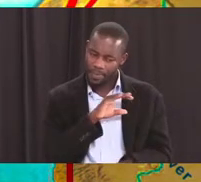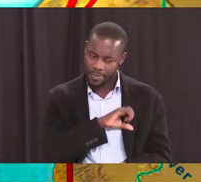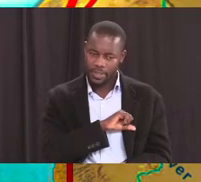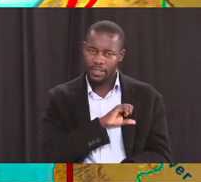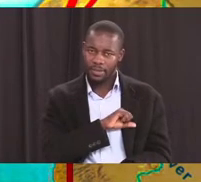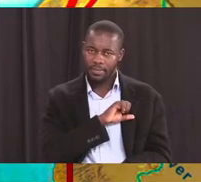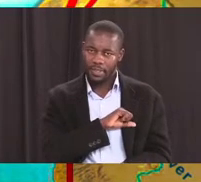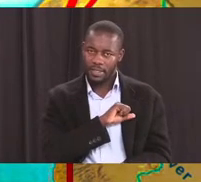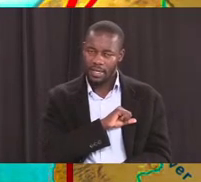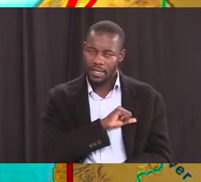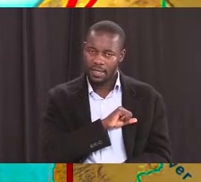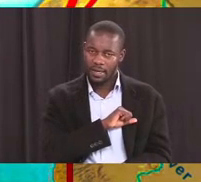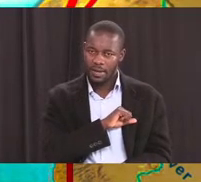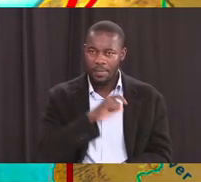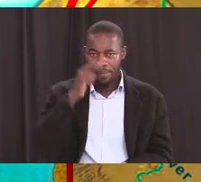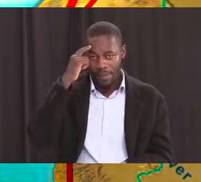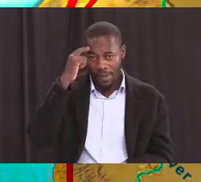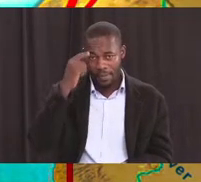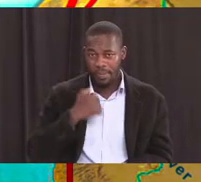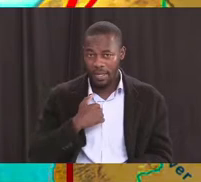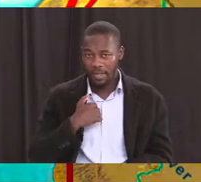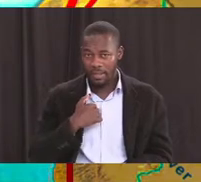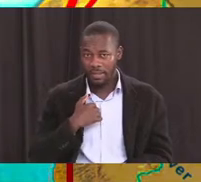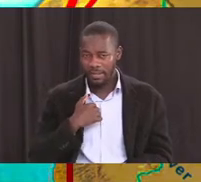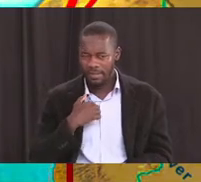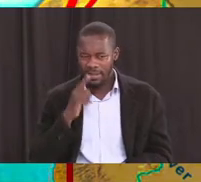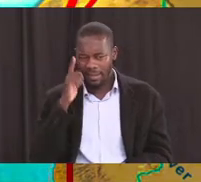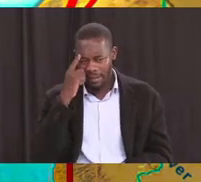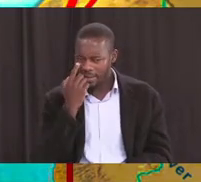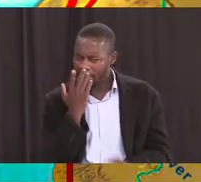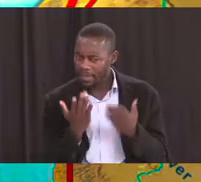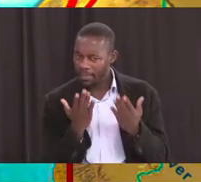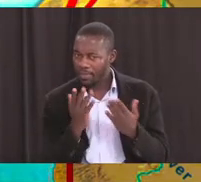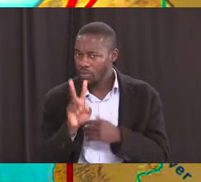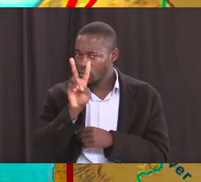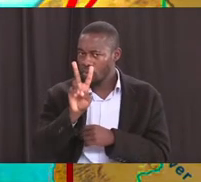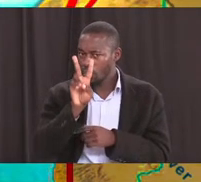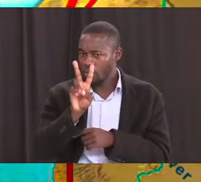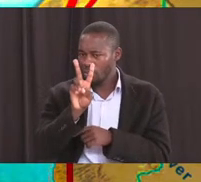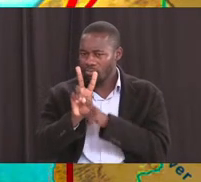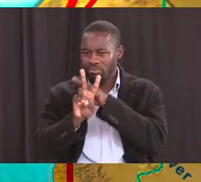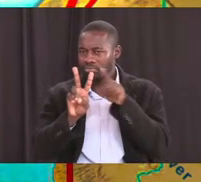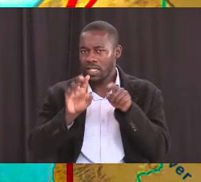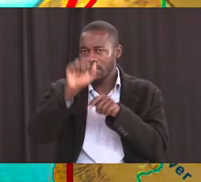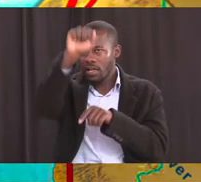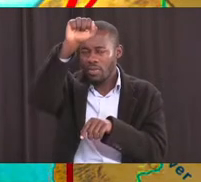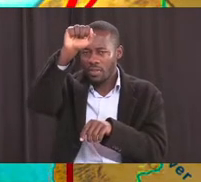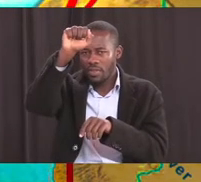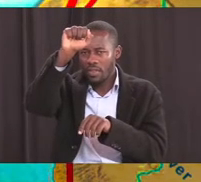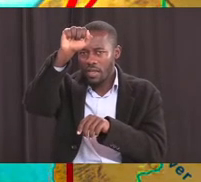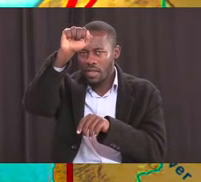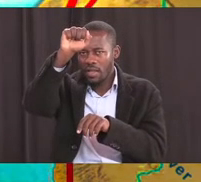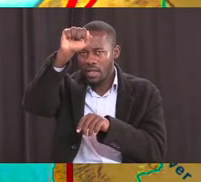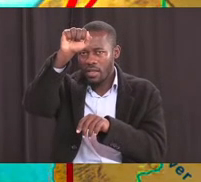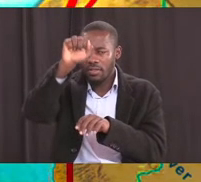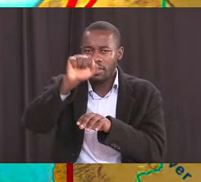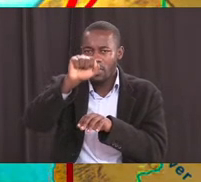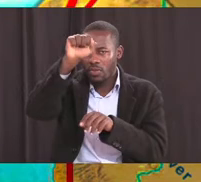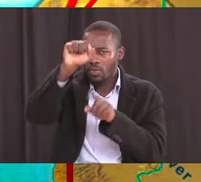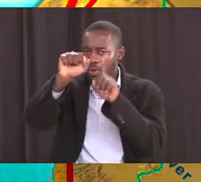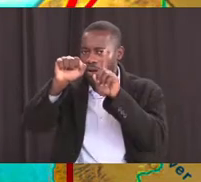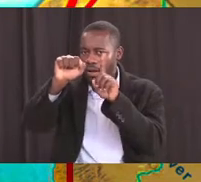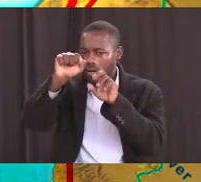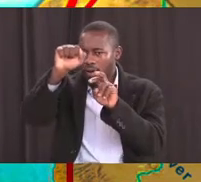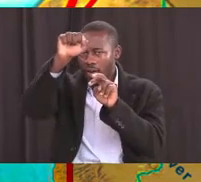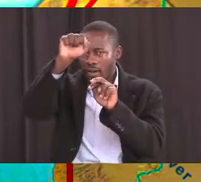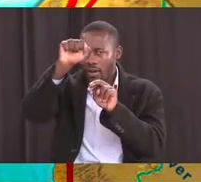And in my mind, I hear these two places and think they must have been like two very different areas. But they're actually next door to each other.